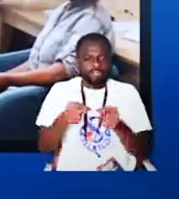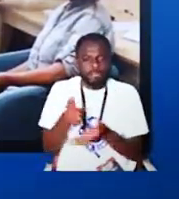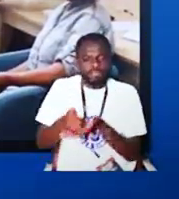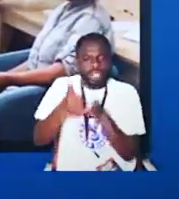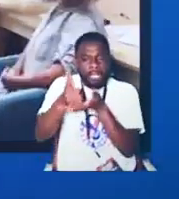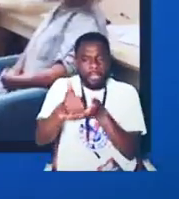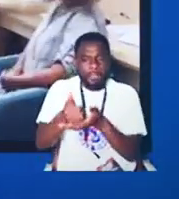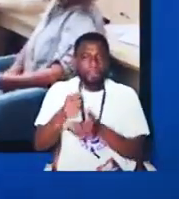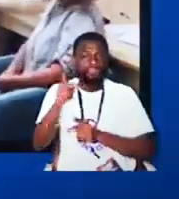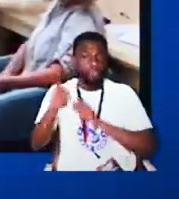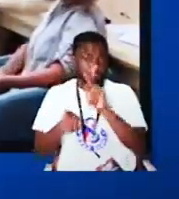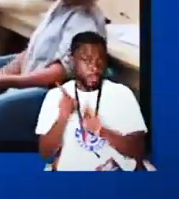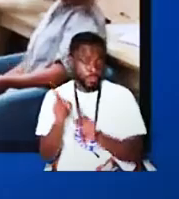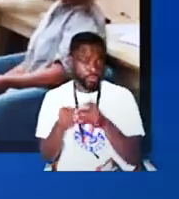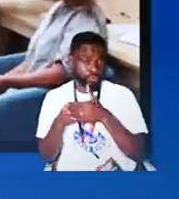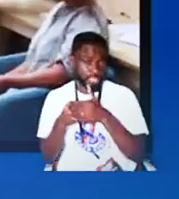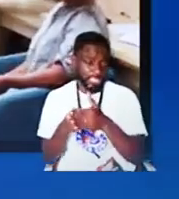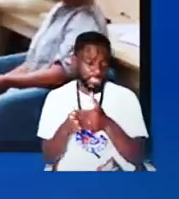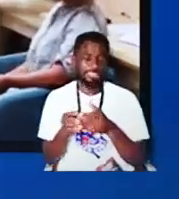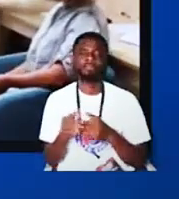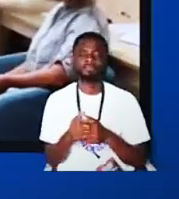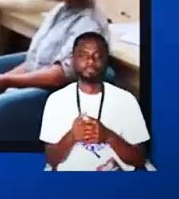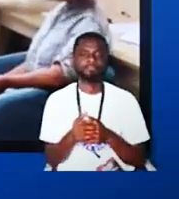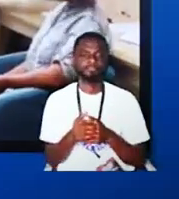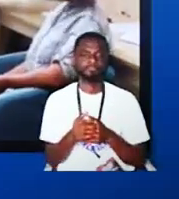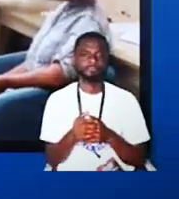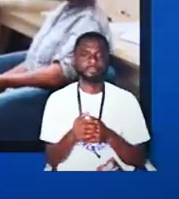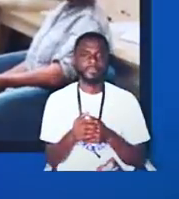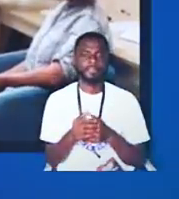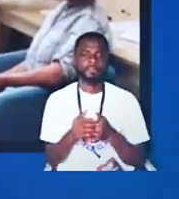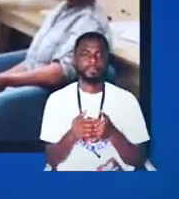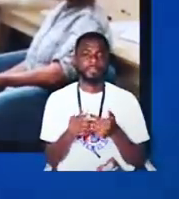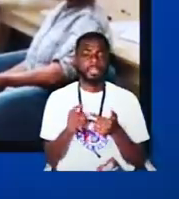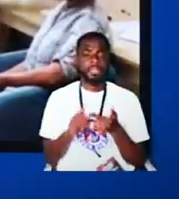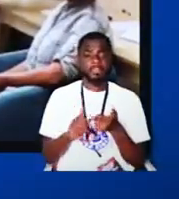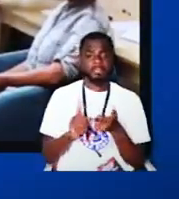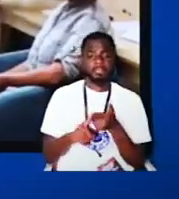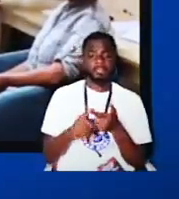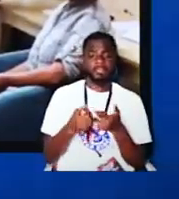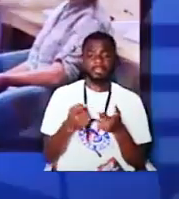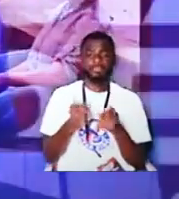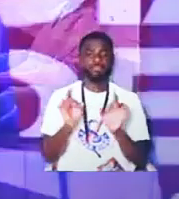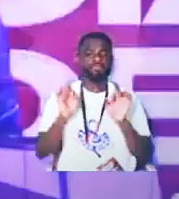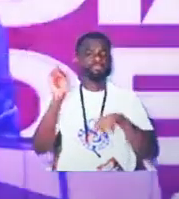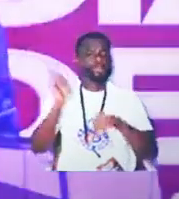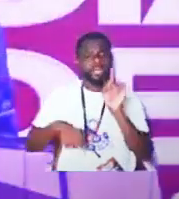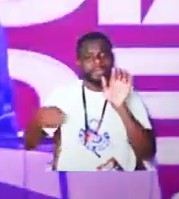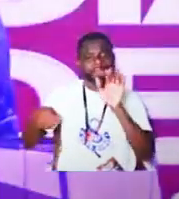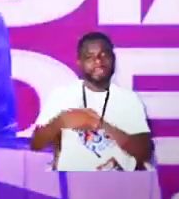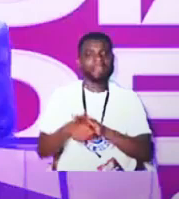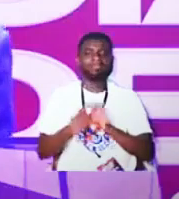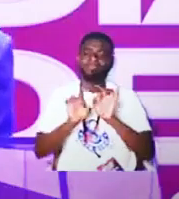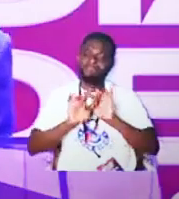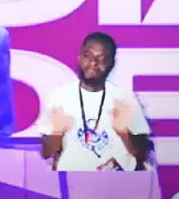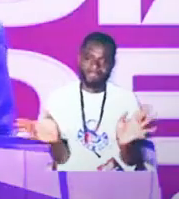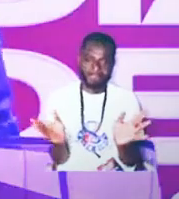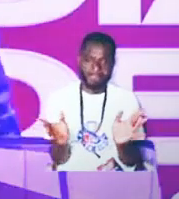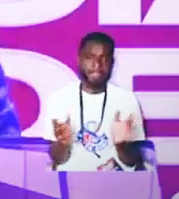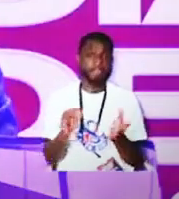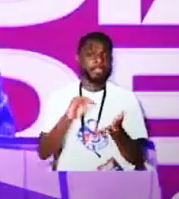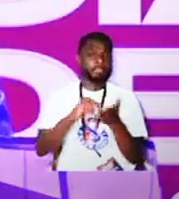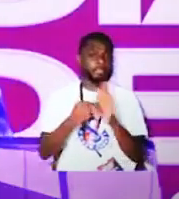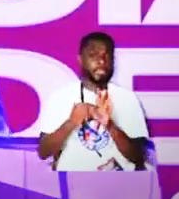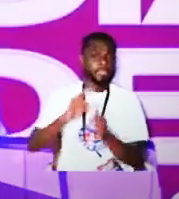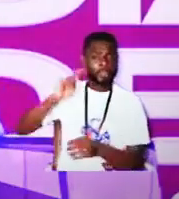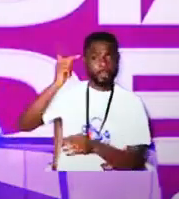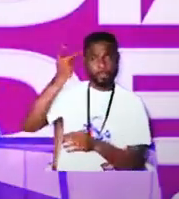constituents, then, and there is nothing about you that you can also hide, then the politician